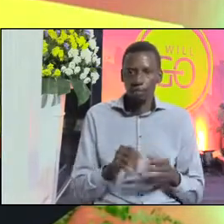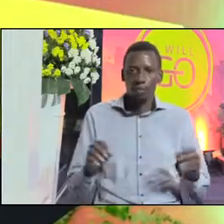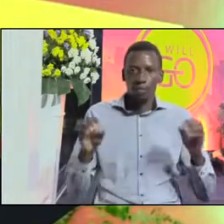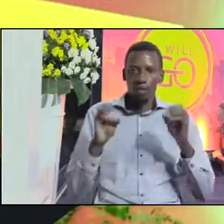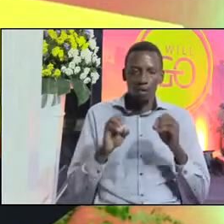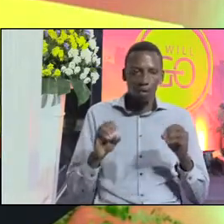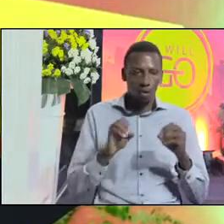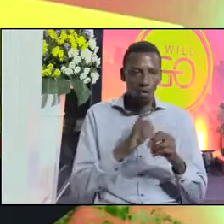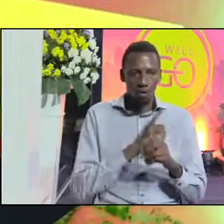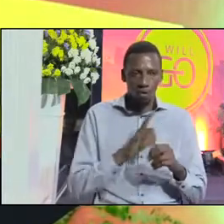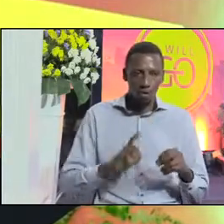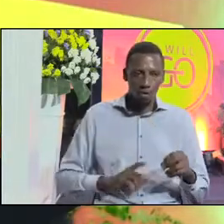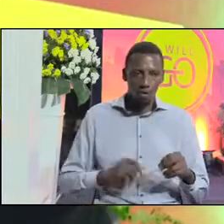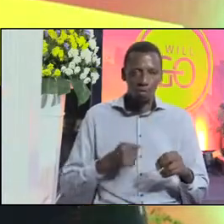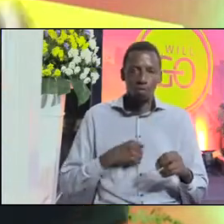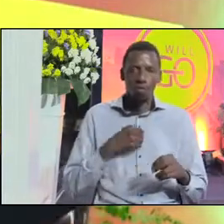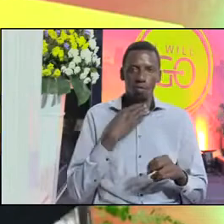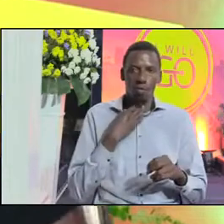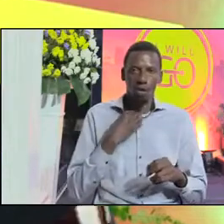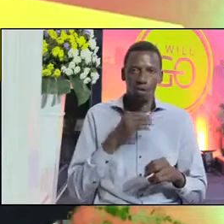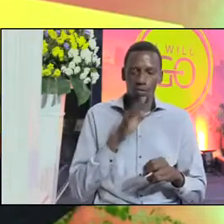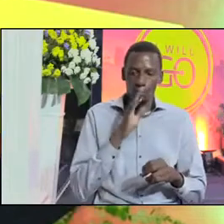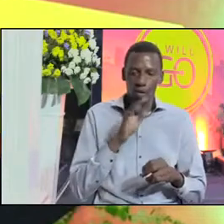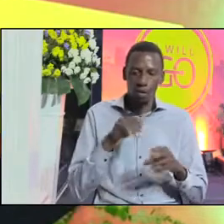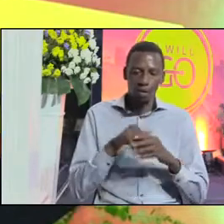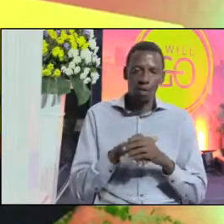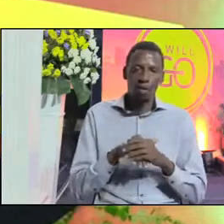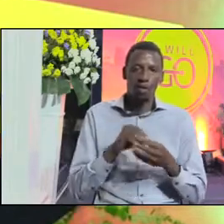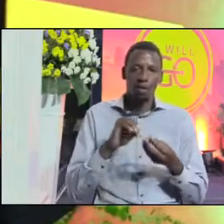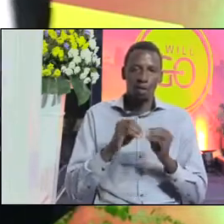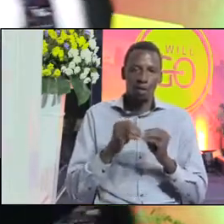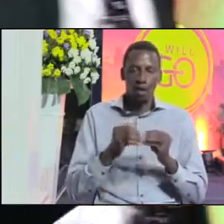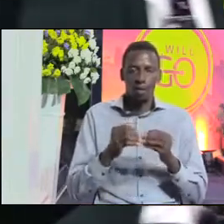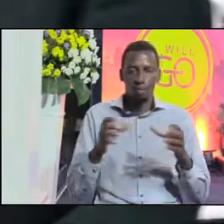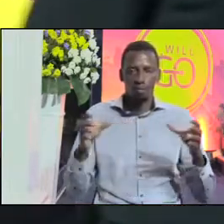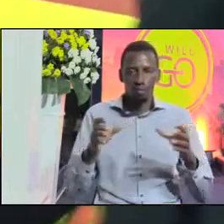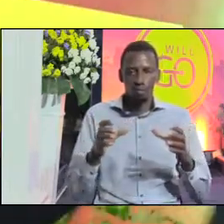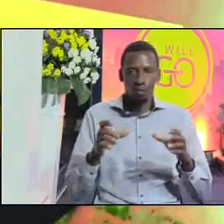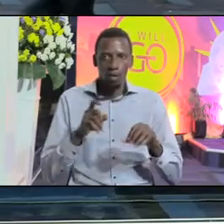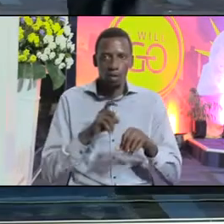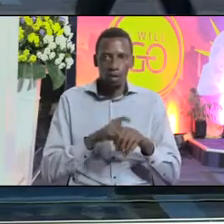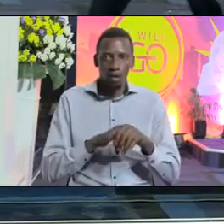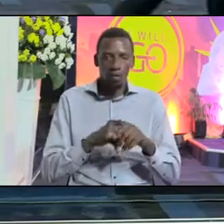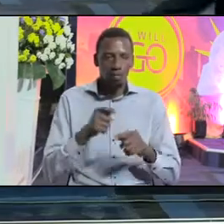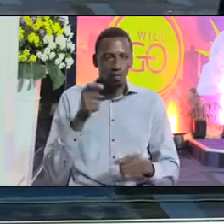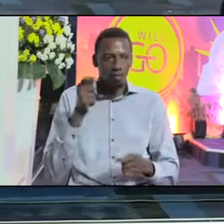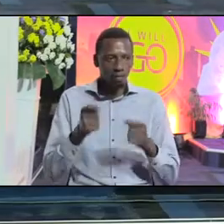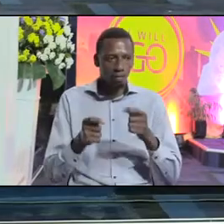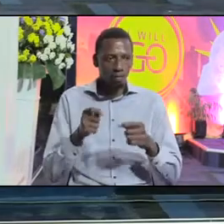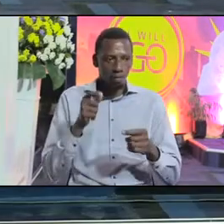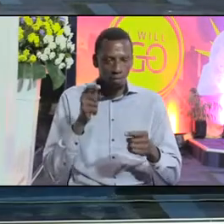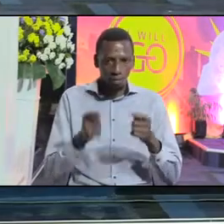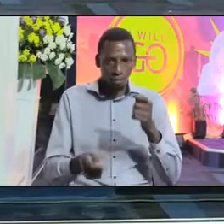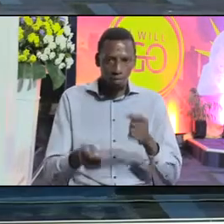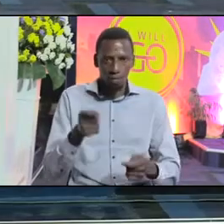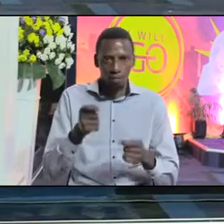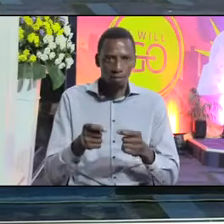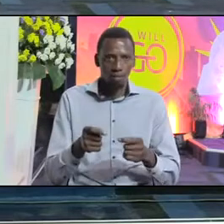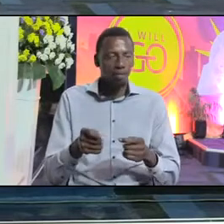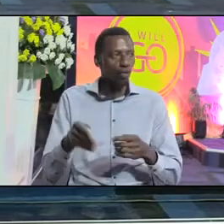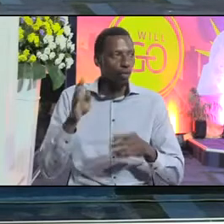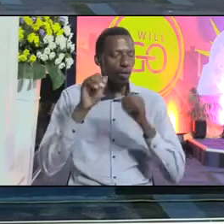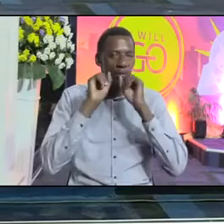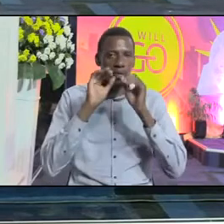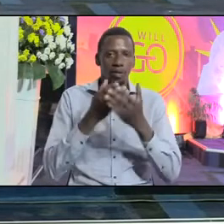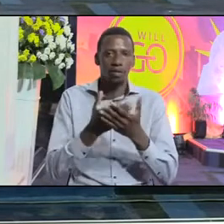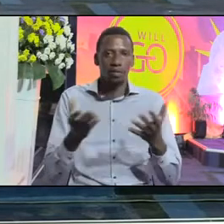I want to be in the number when the saints go marching in. God bless you.